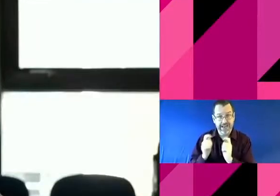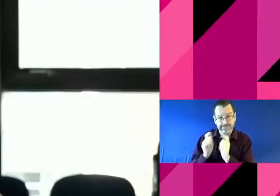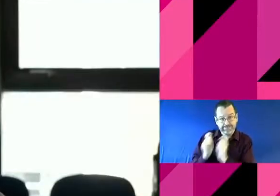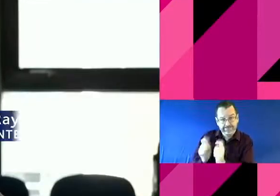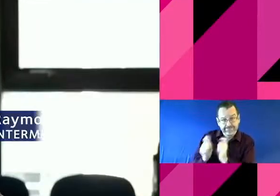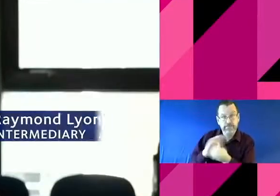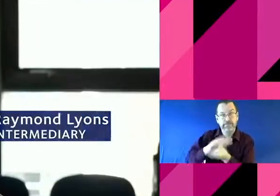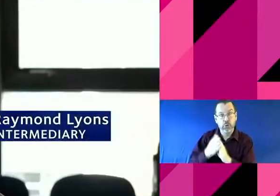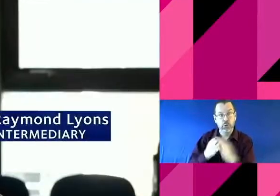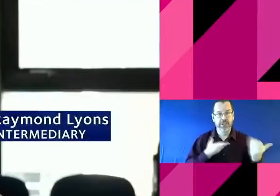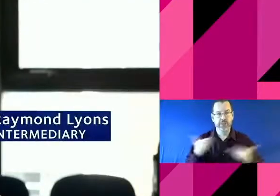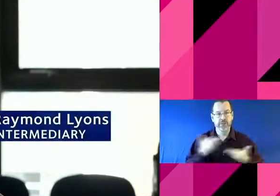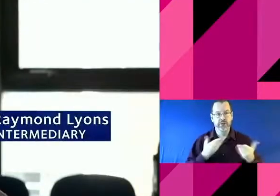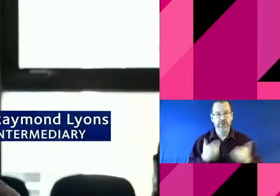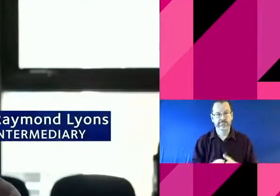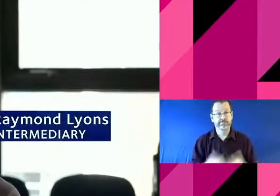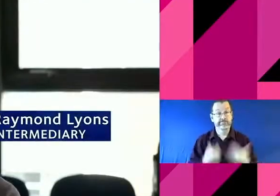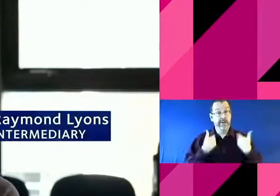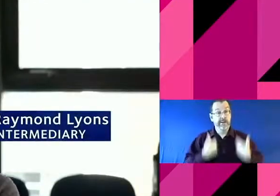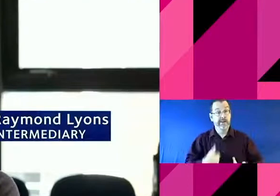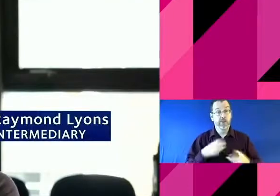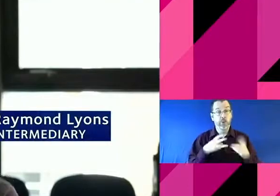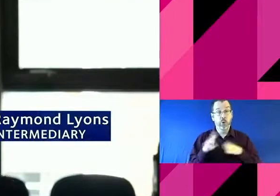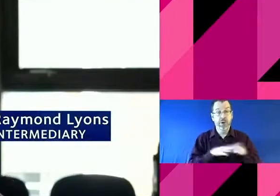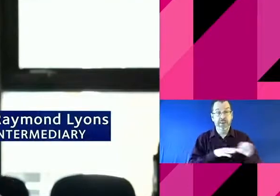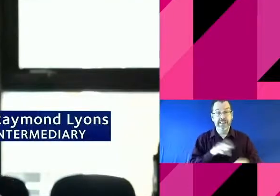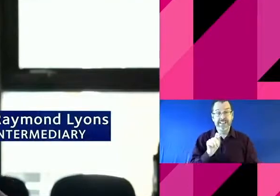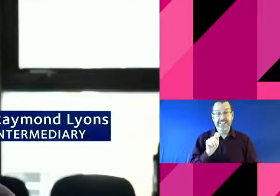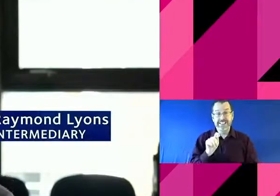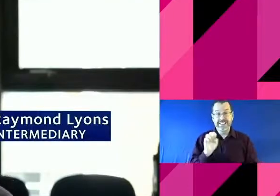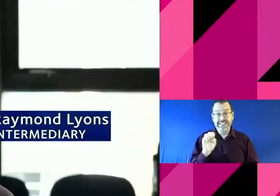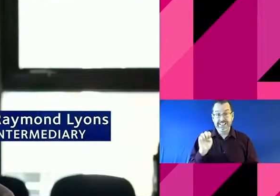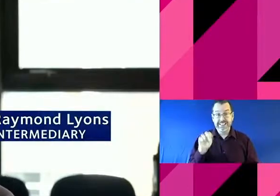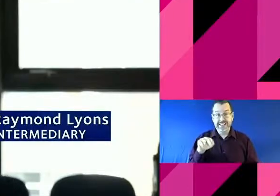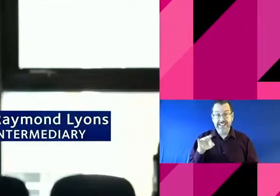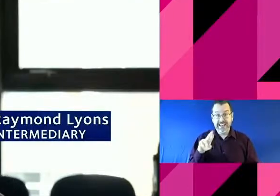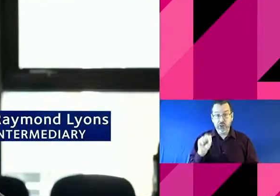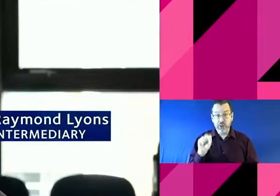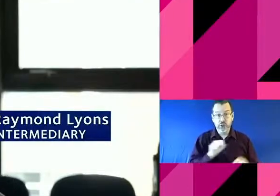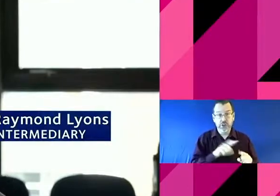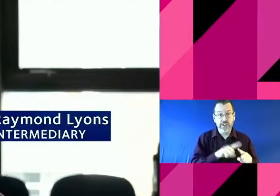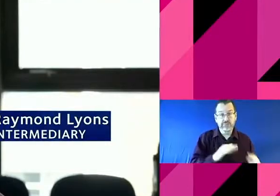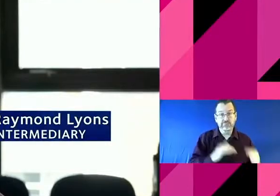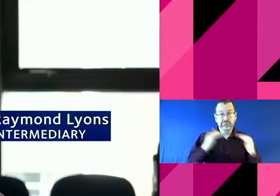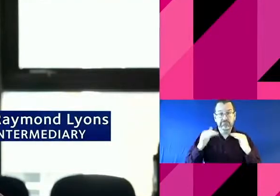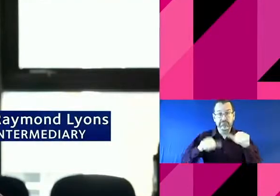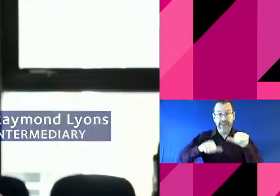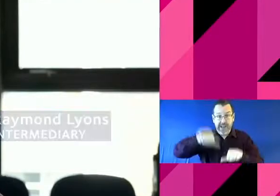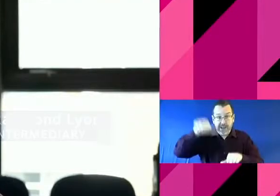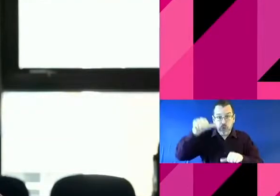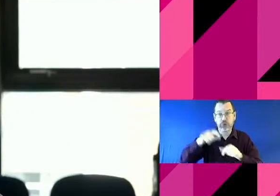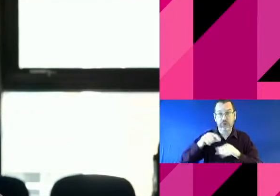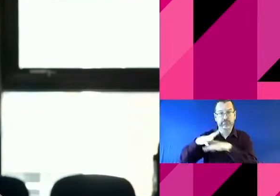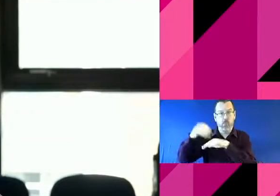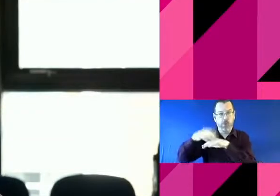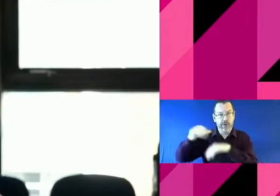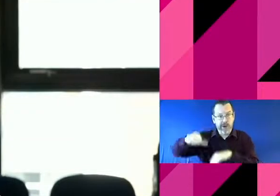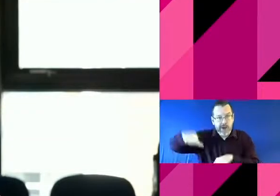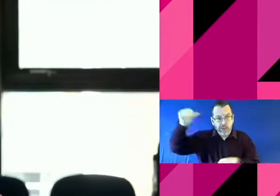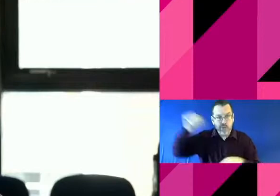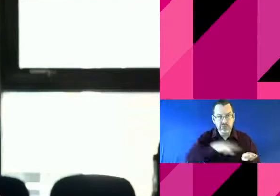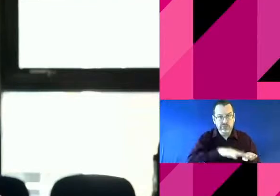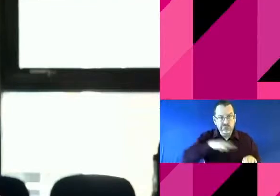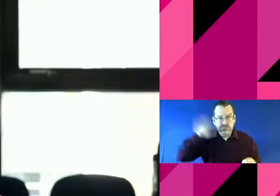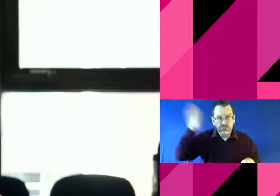work with adolescents, and that's through up into adults, including older adults, and it's people who have a history of